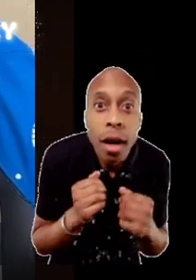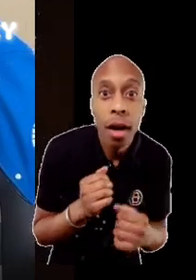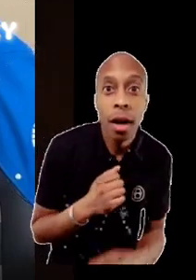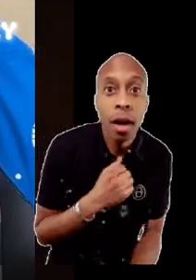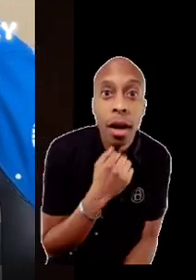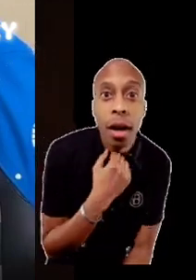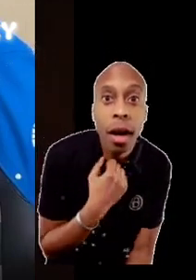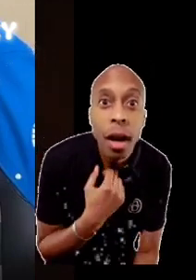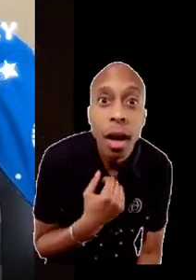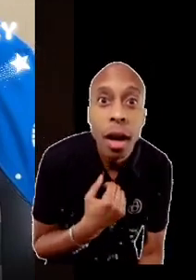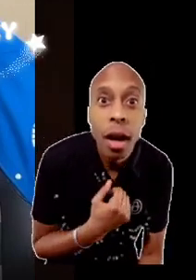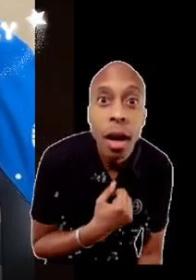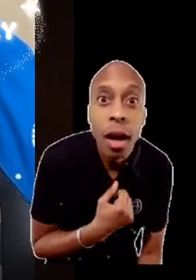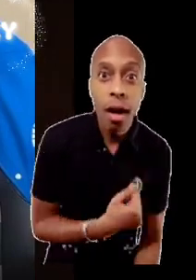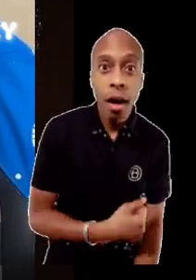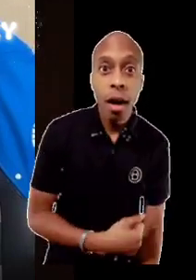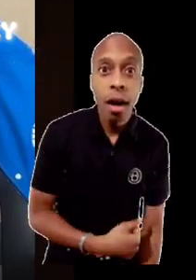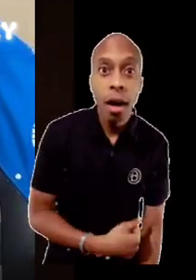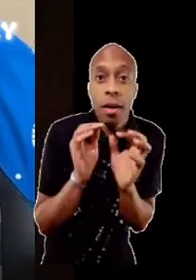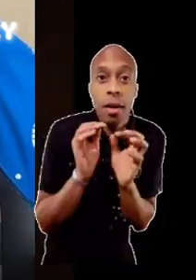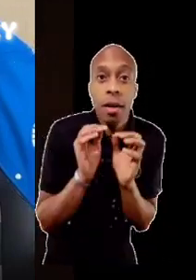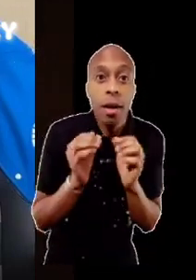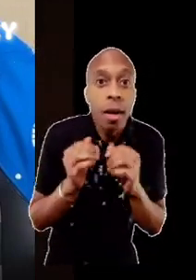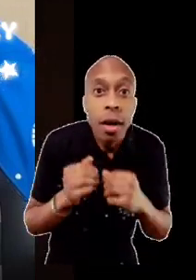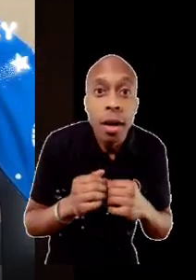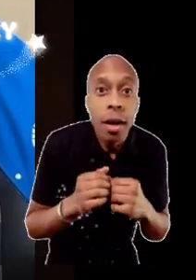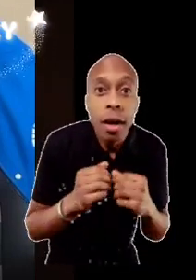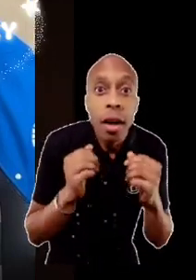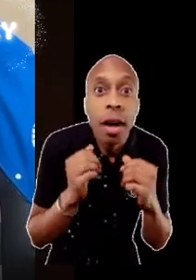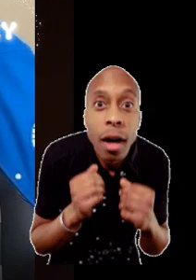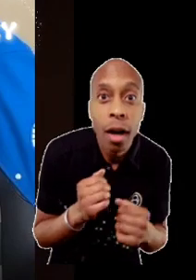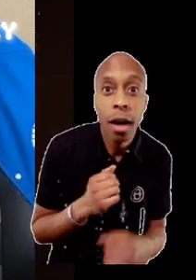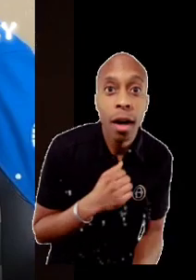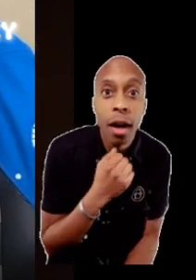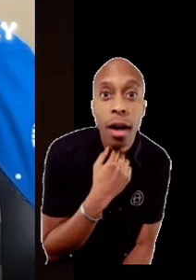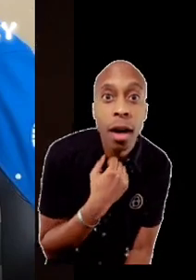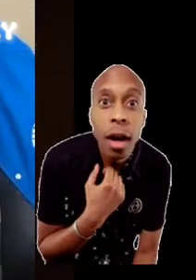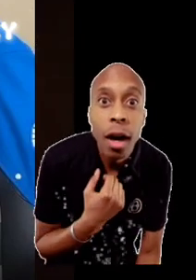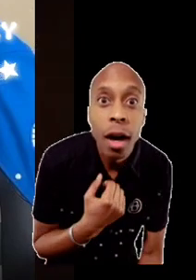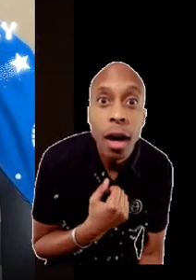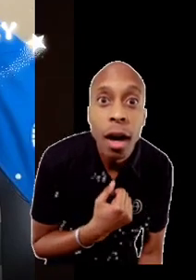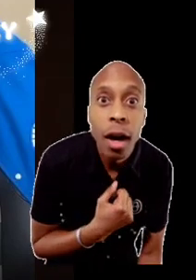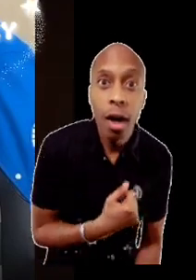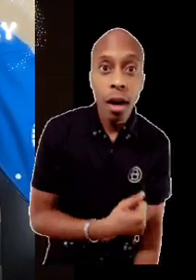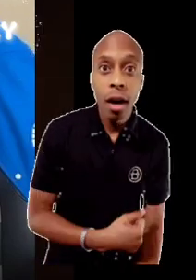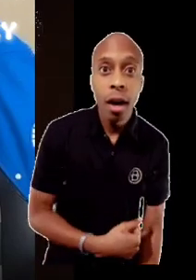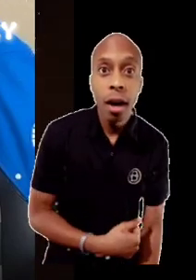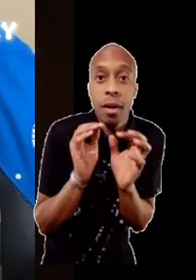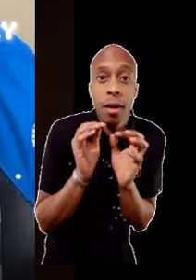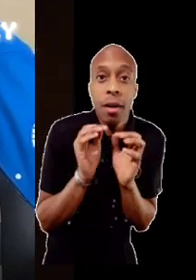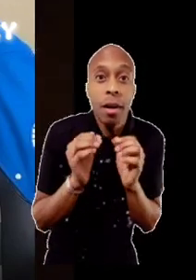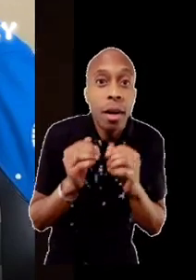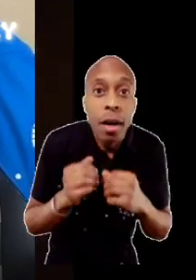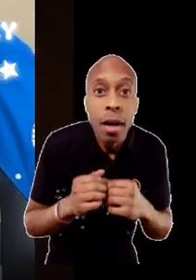Somehow can't take social media, but he night the wrong way. Amen. Amen. Amen.